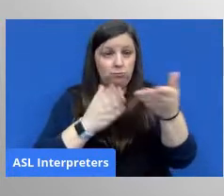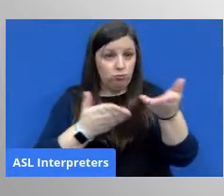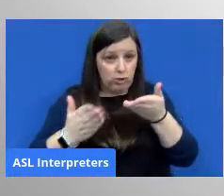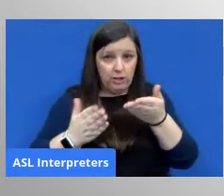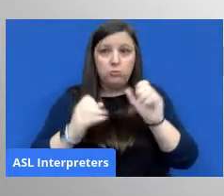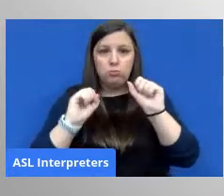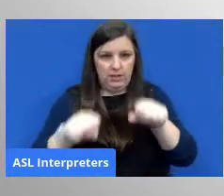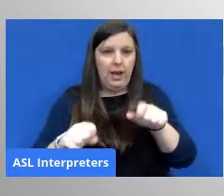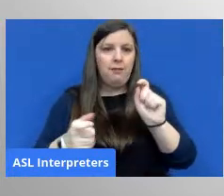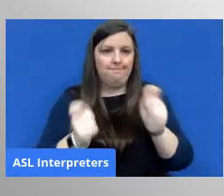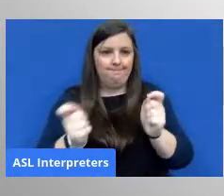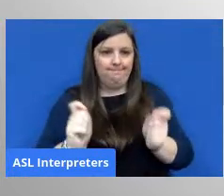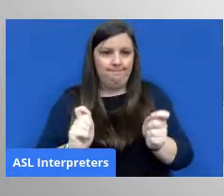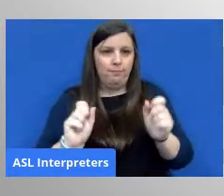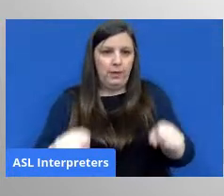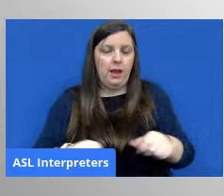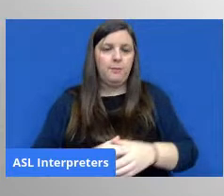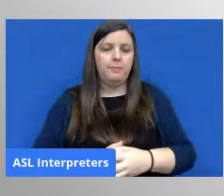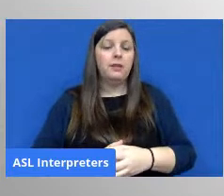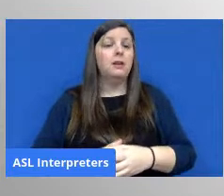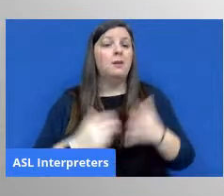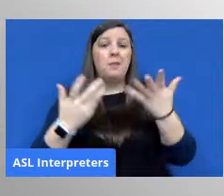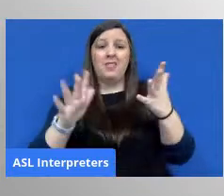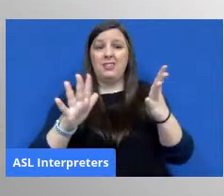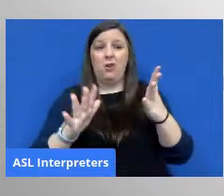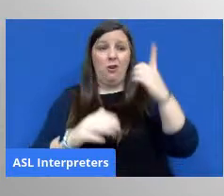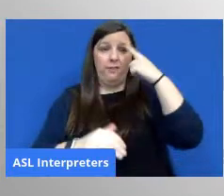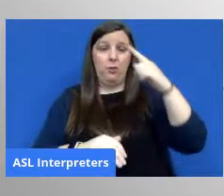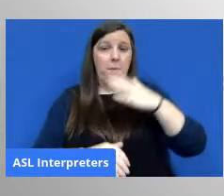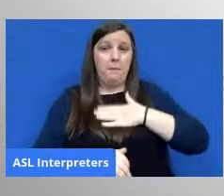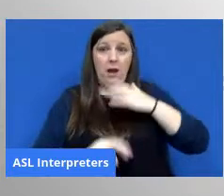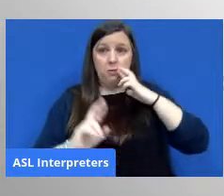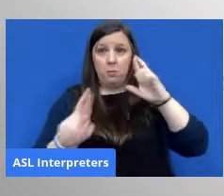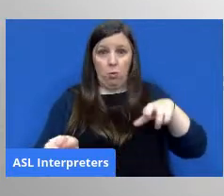that I have for my report.